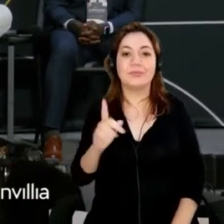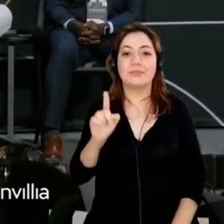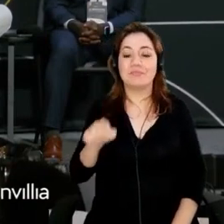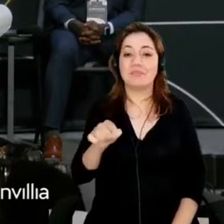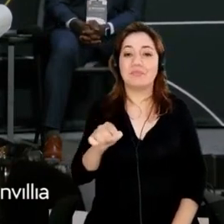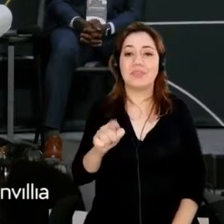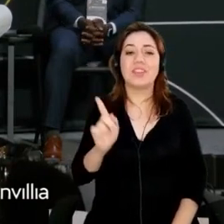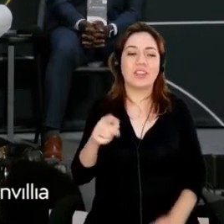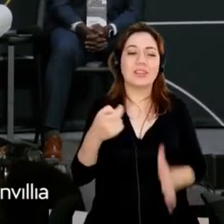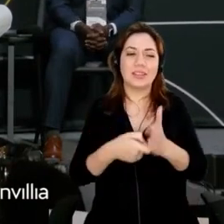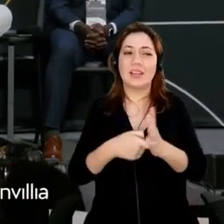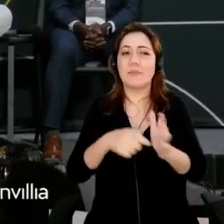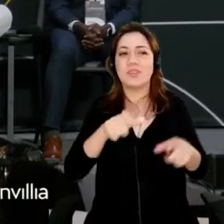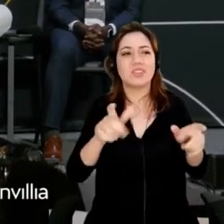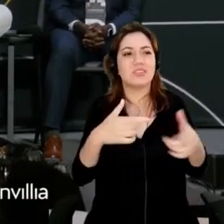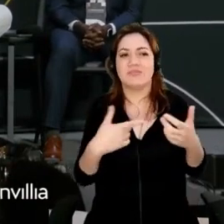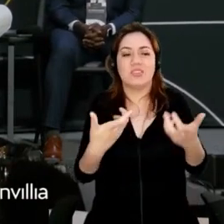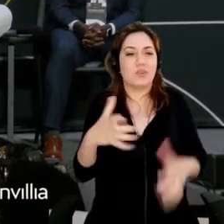masses, they don't want to know.